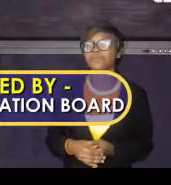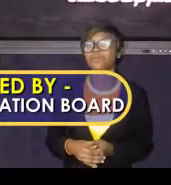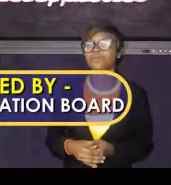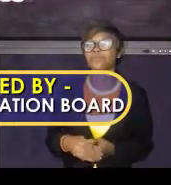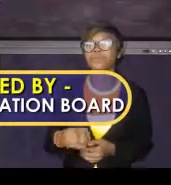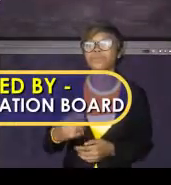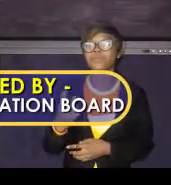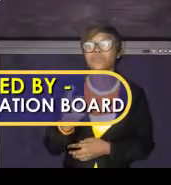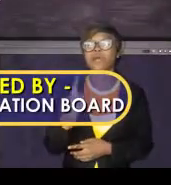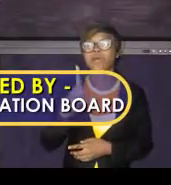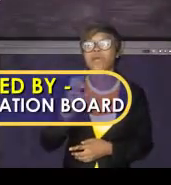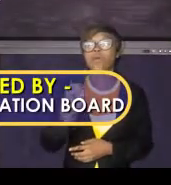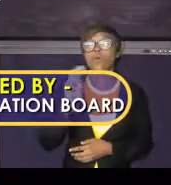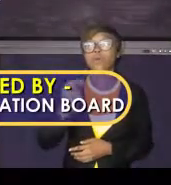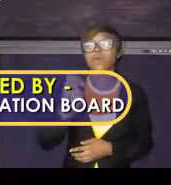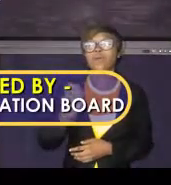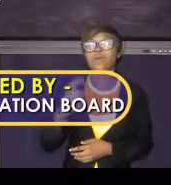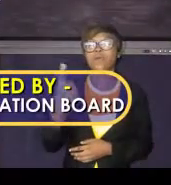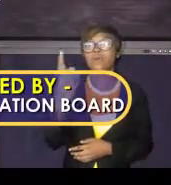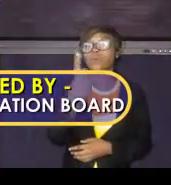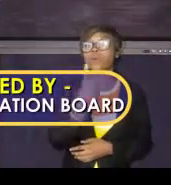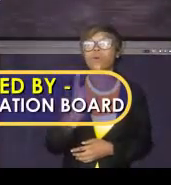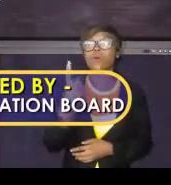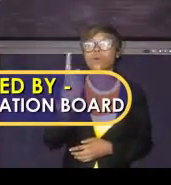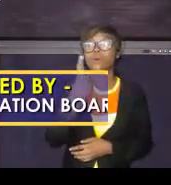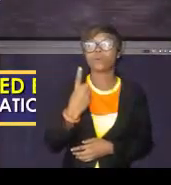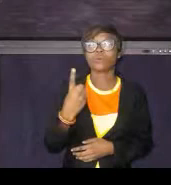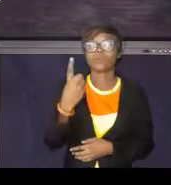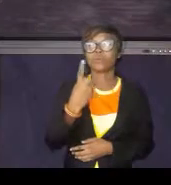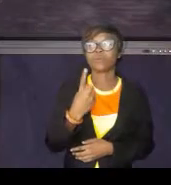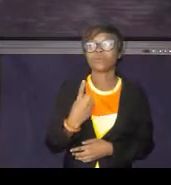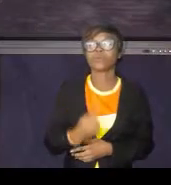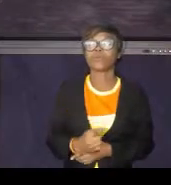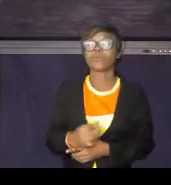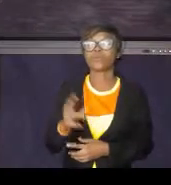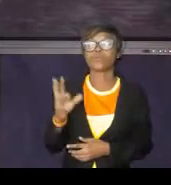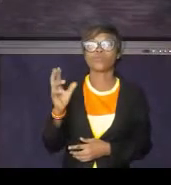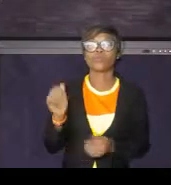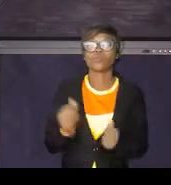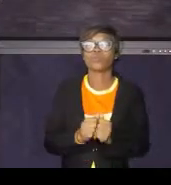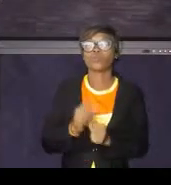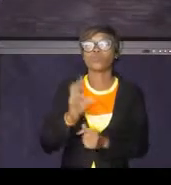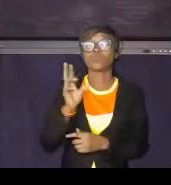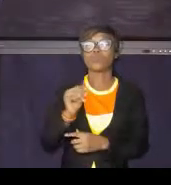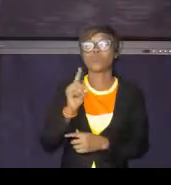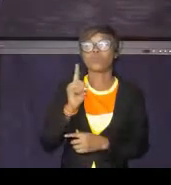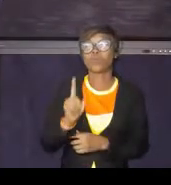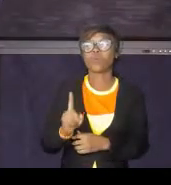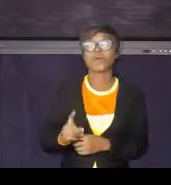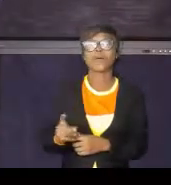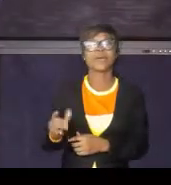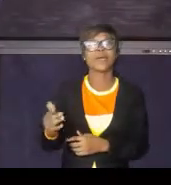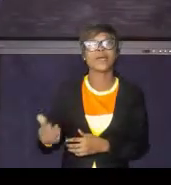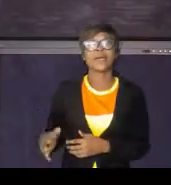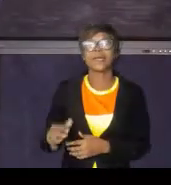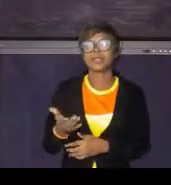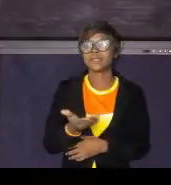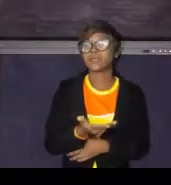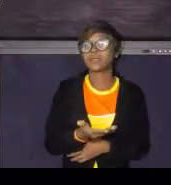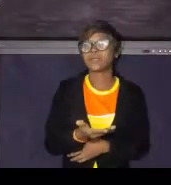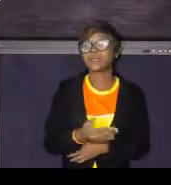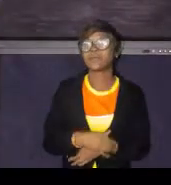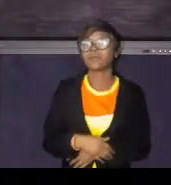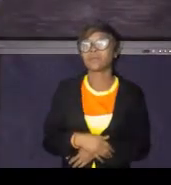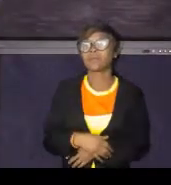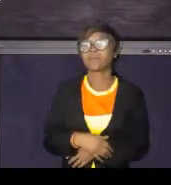loan. Then L-O-N-E, loan, with no one else there.